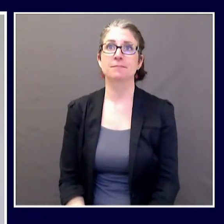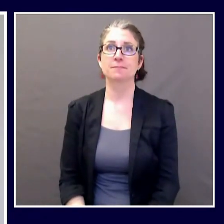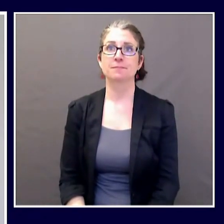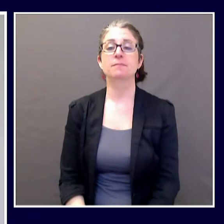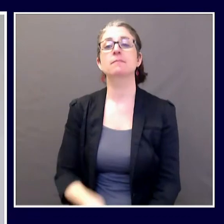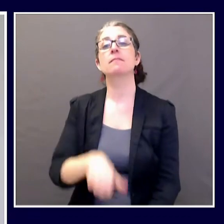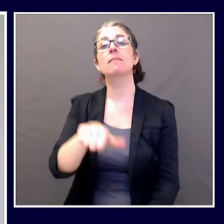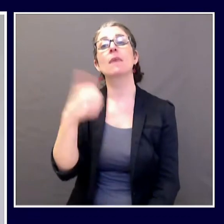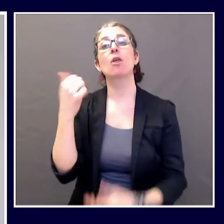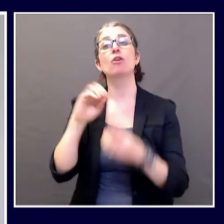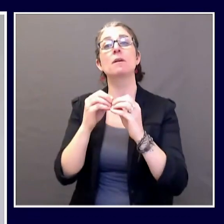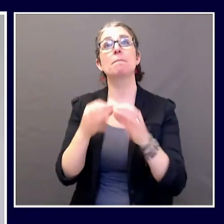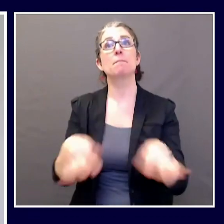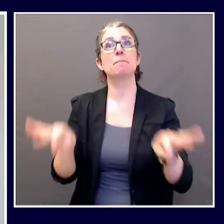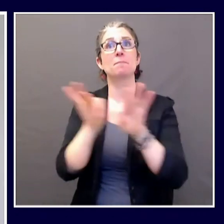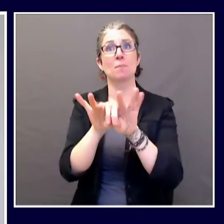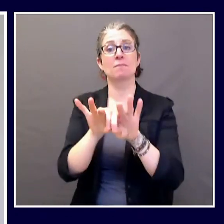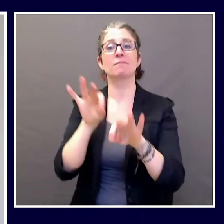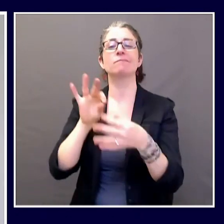is